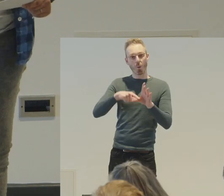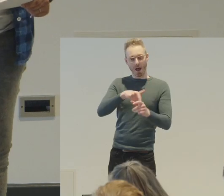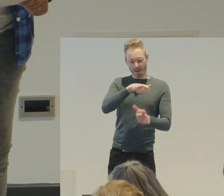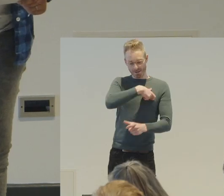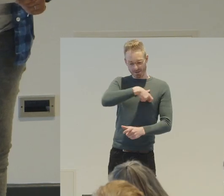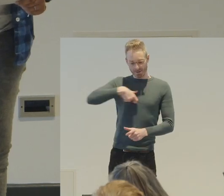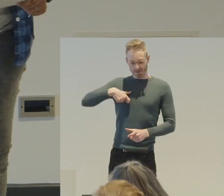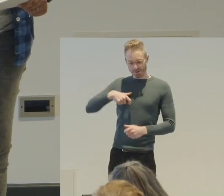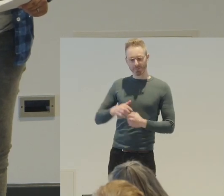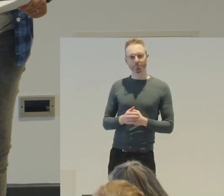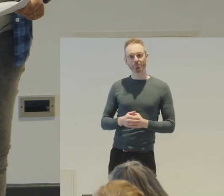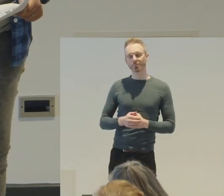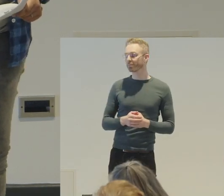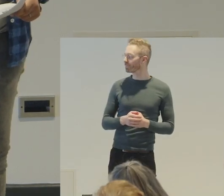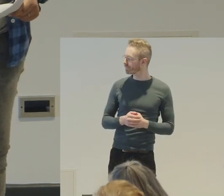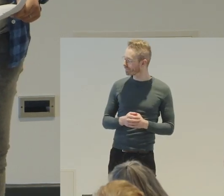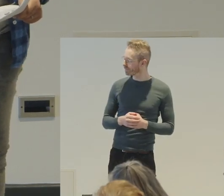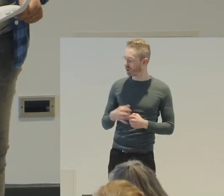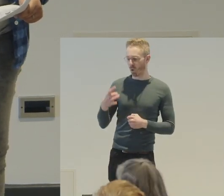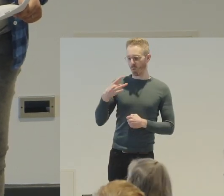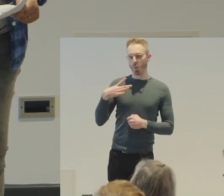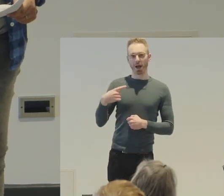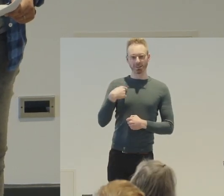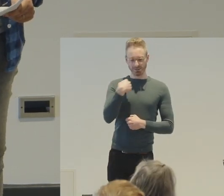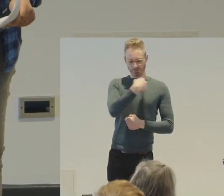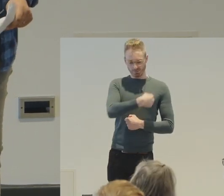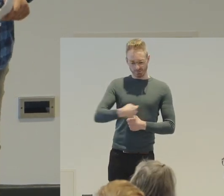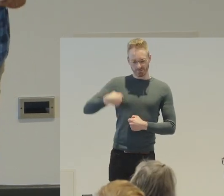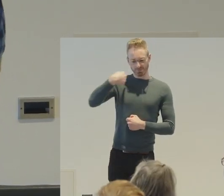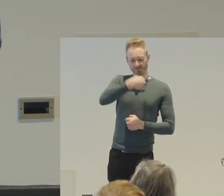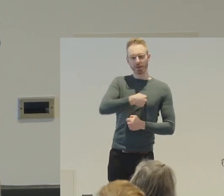pants and black trainers.